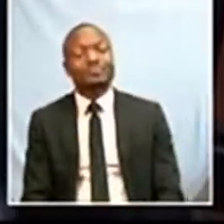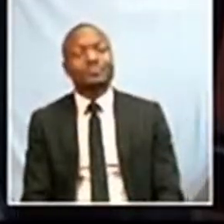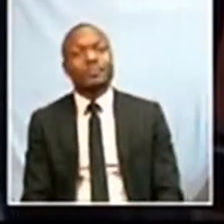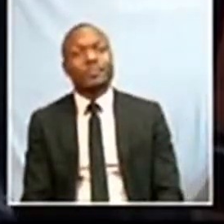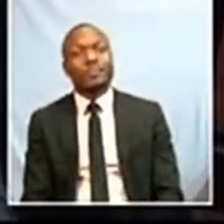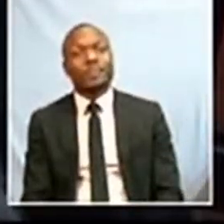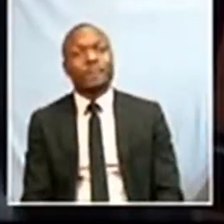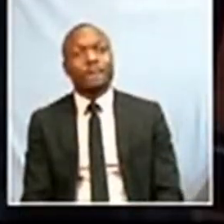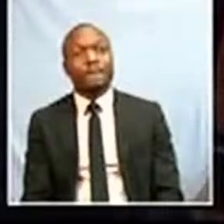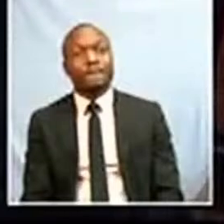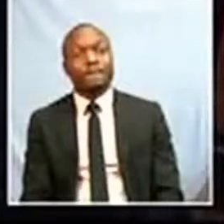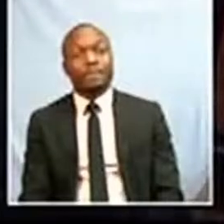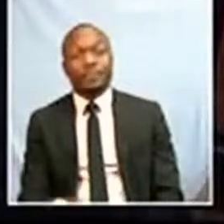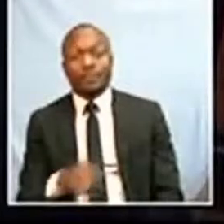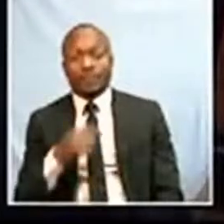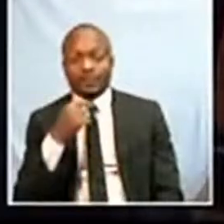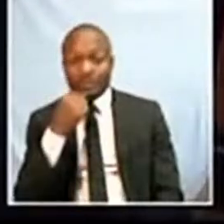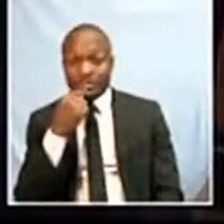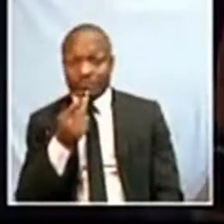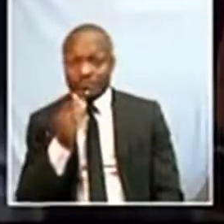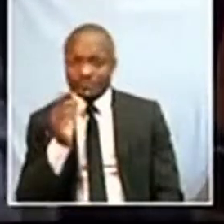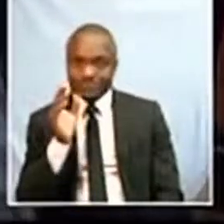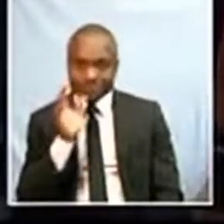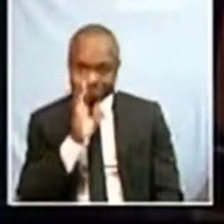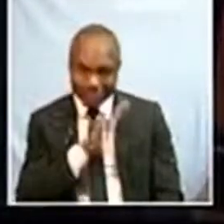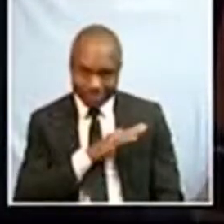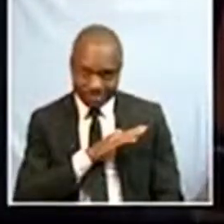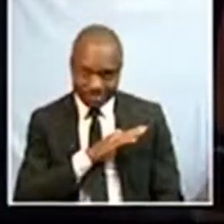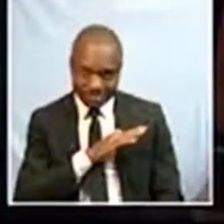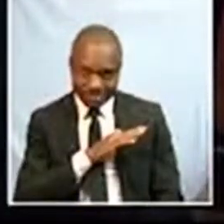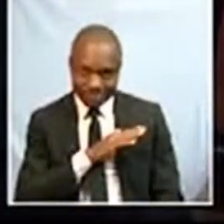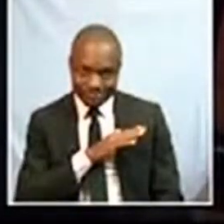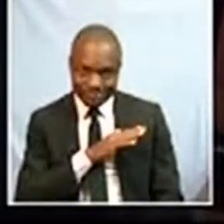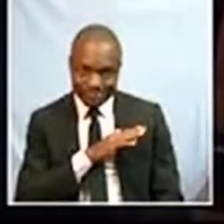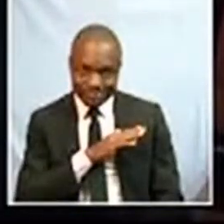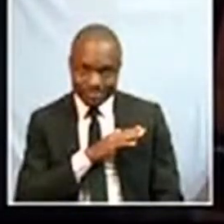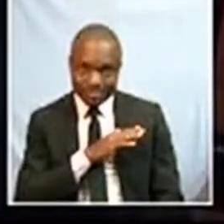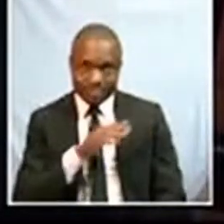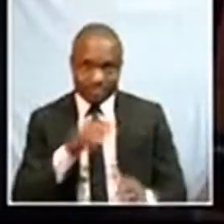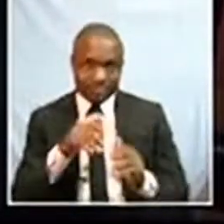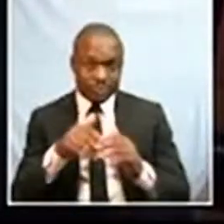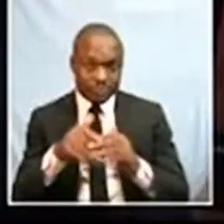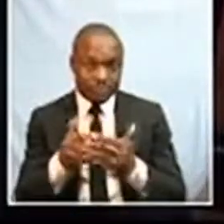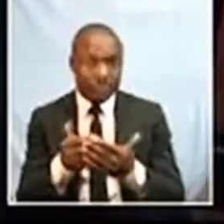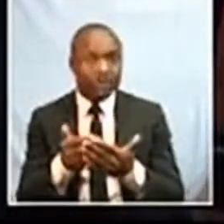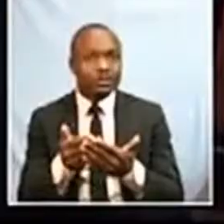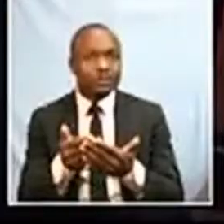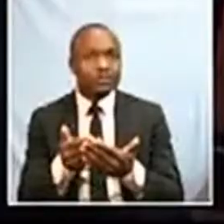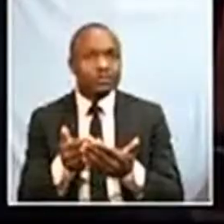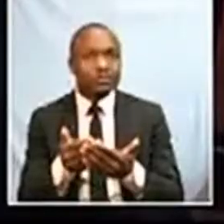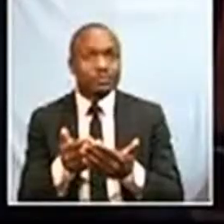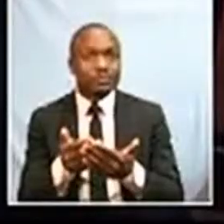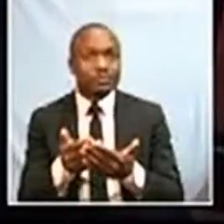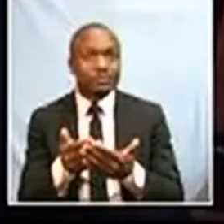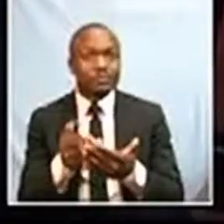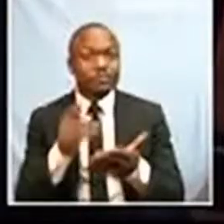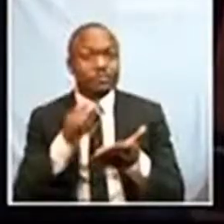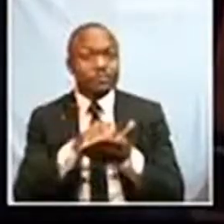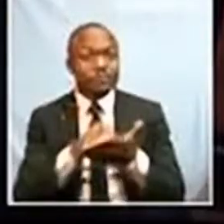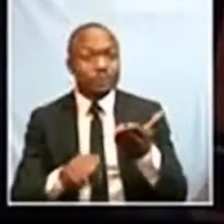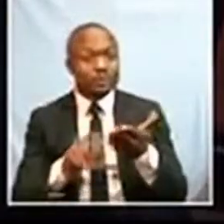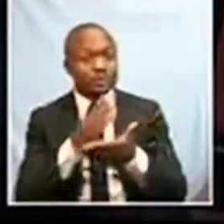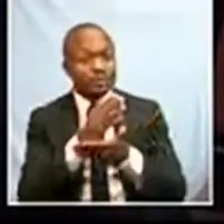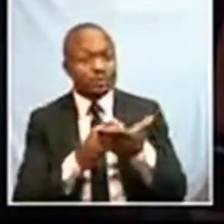But it has already been said. How do you entrust someone who